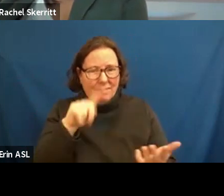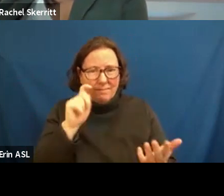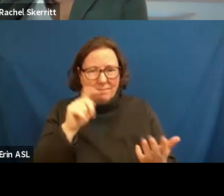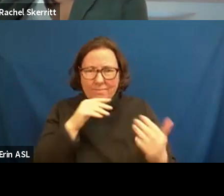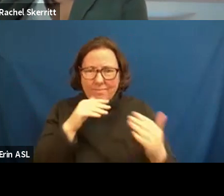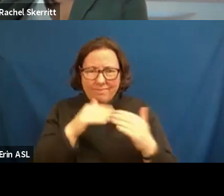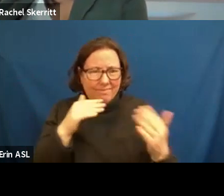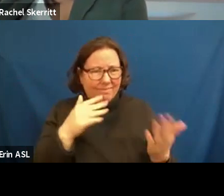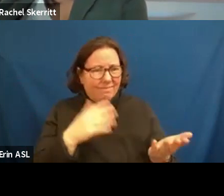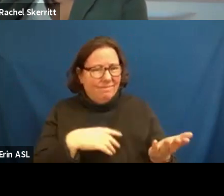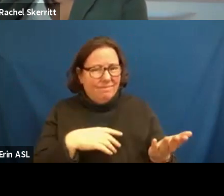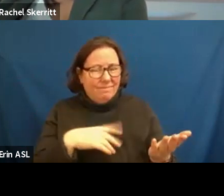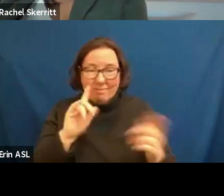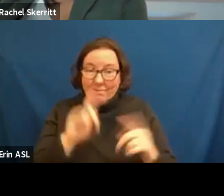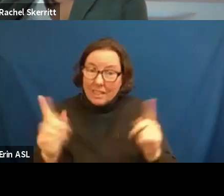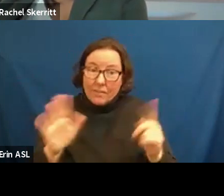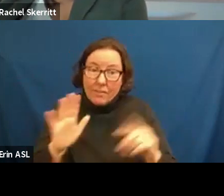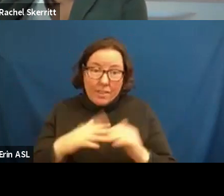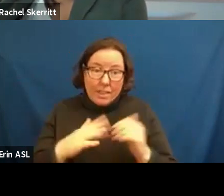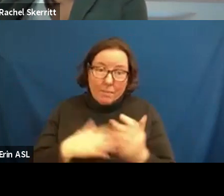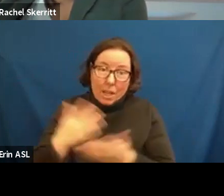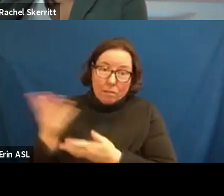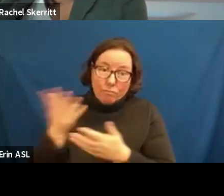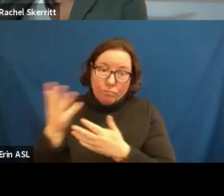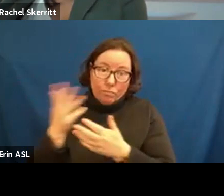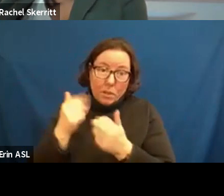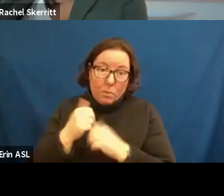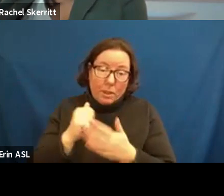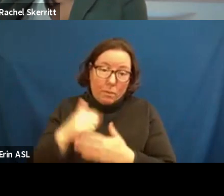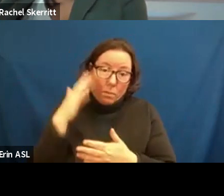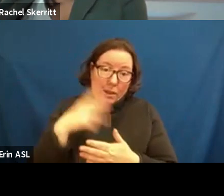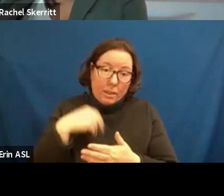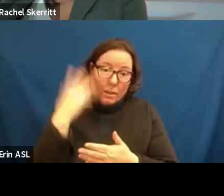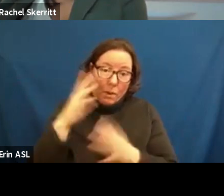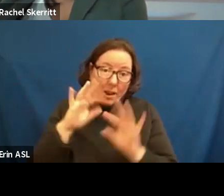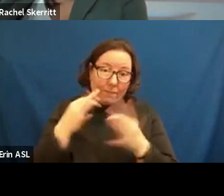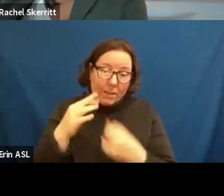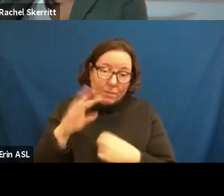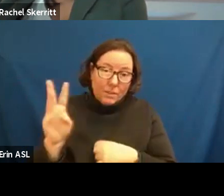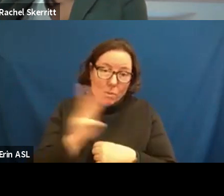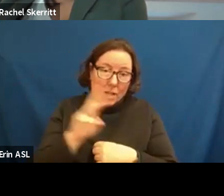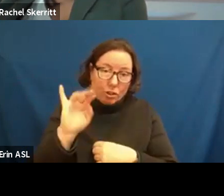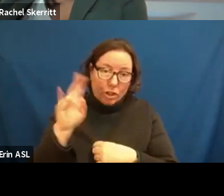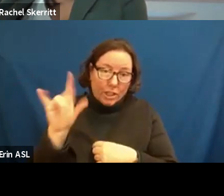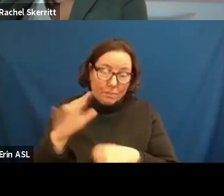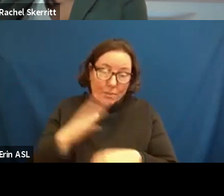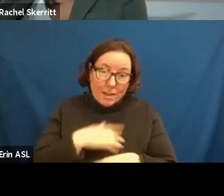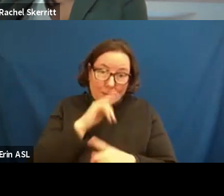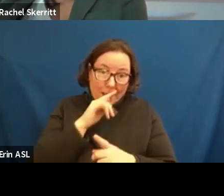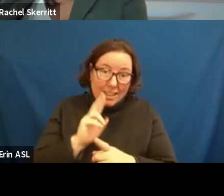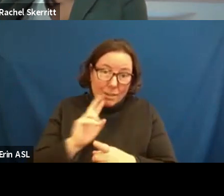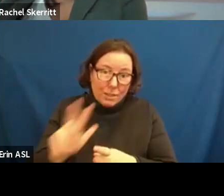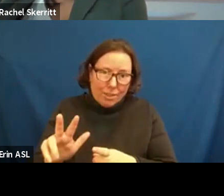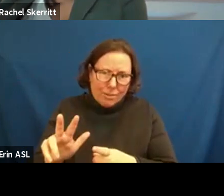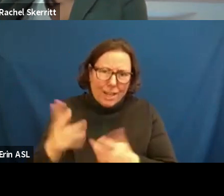from the conversations I'd been party to among mostly wealthy, mostly white families in West Roxbury, and my oldest child was only 3 years old. I